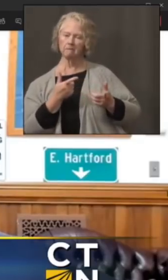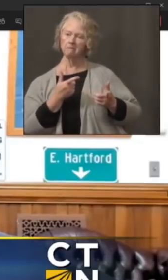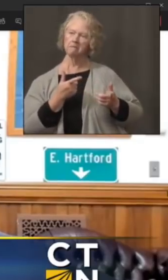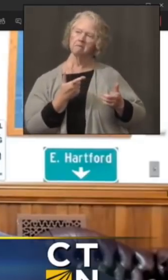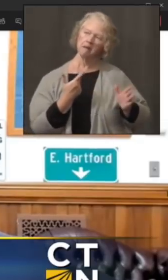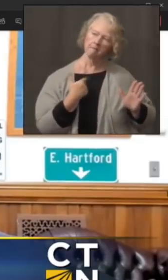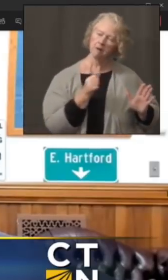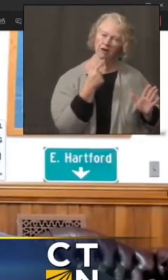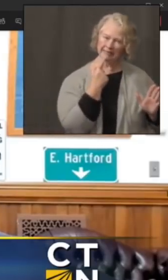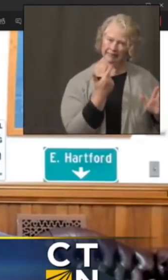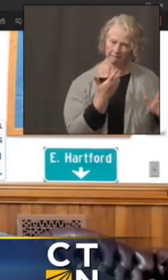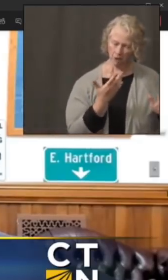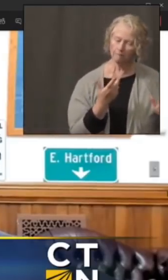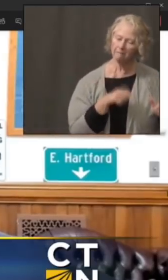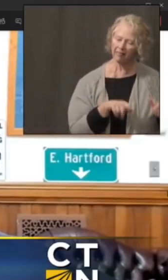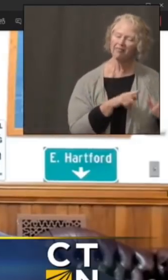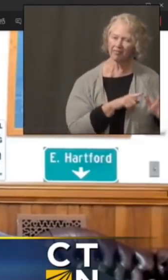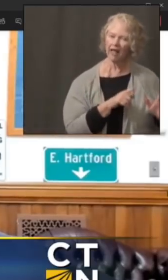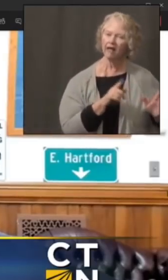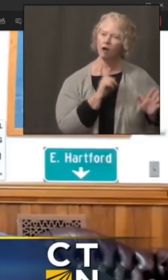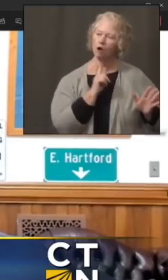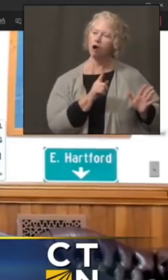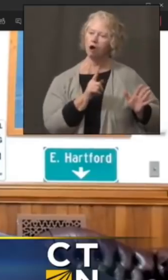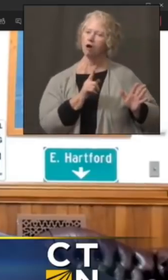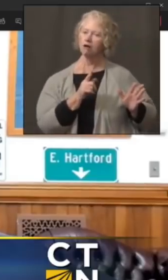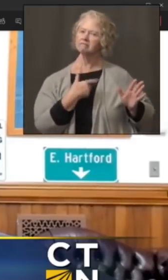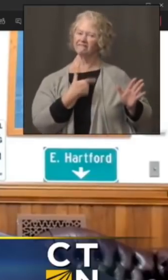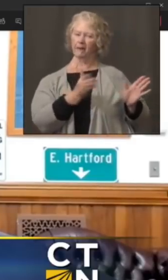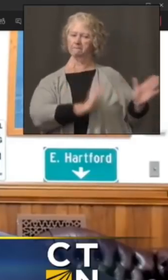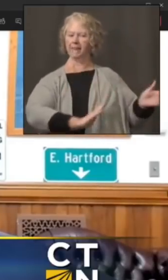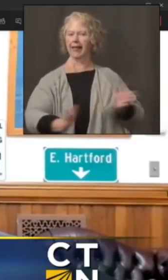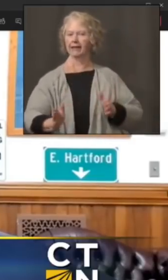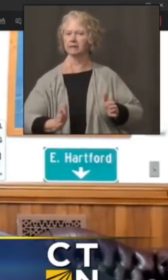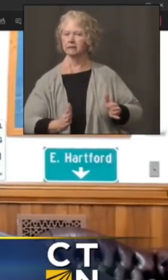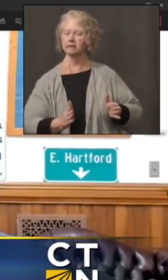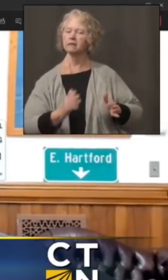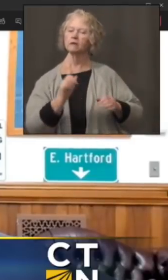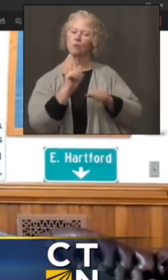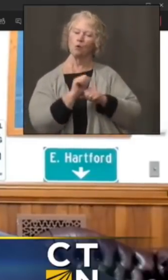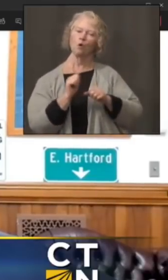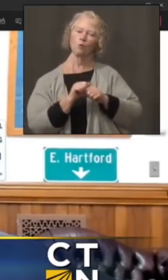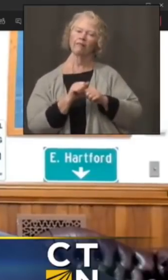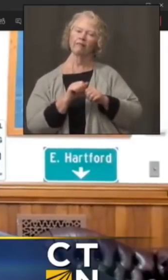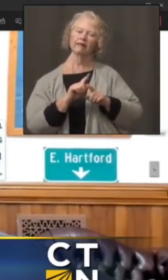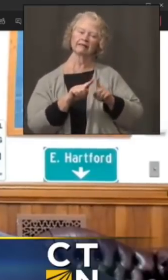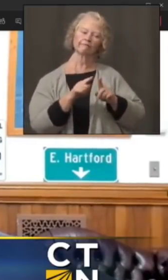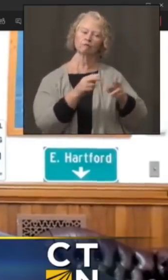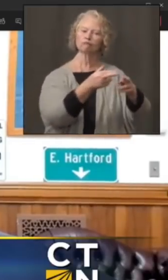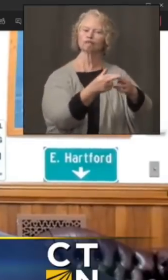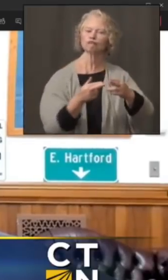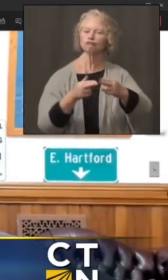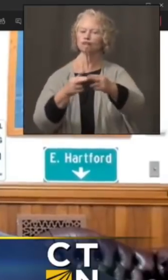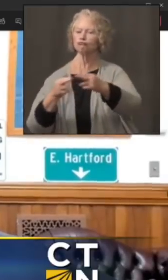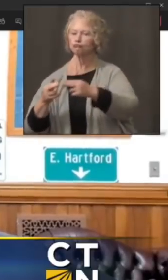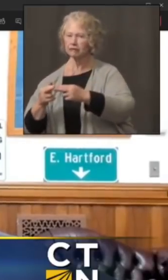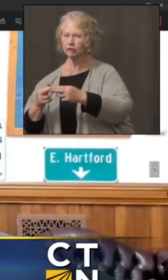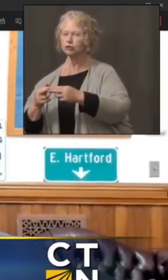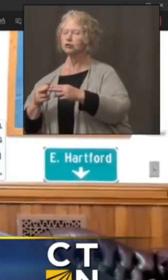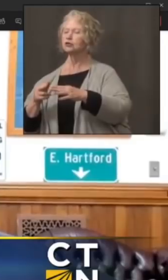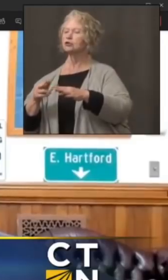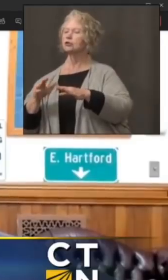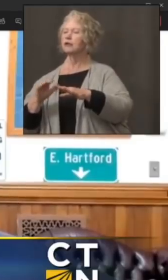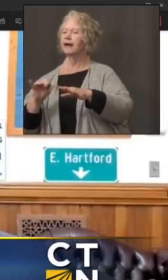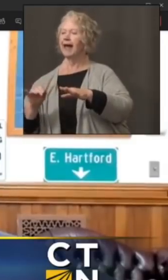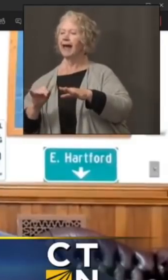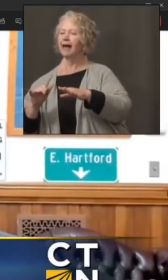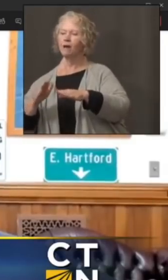but I will say that they have put forth a plan working with regional, state, and national partners to